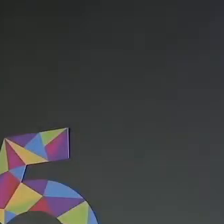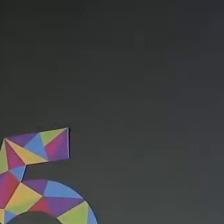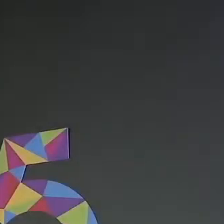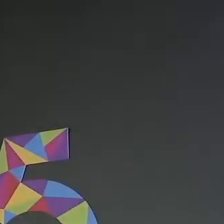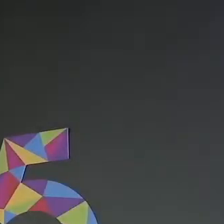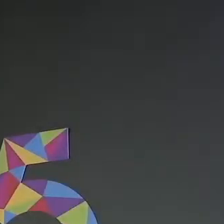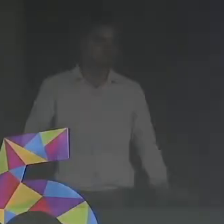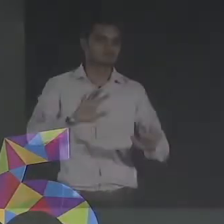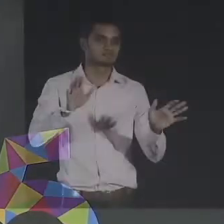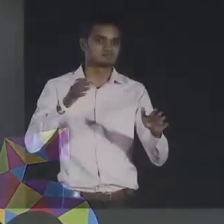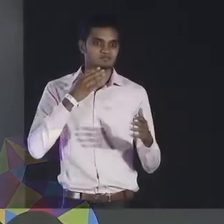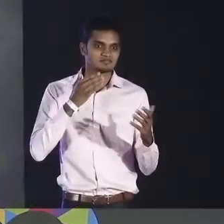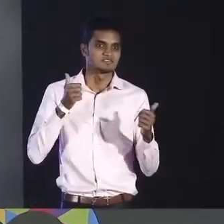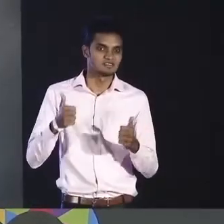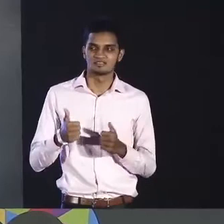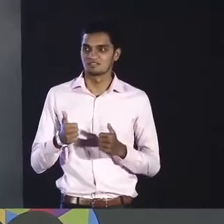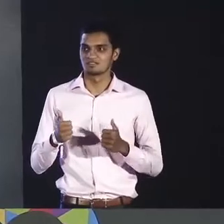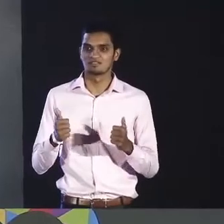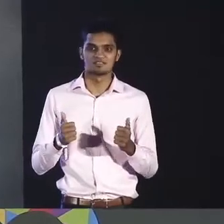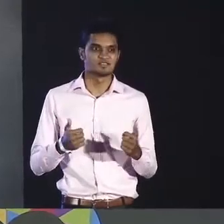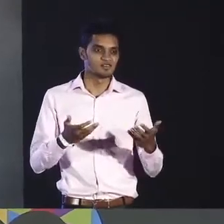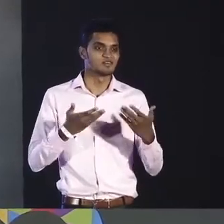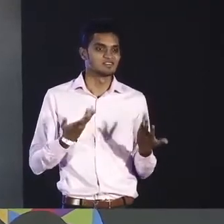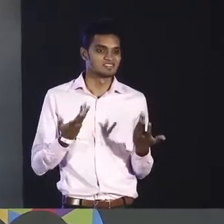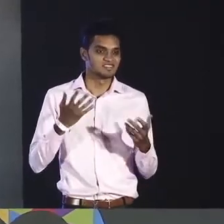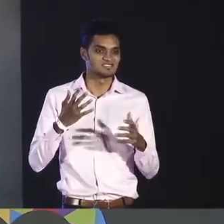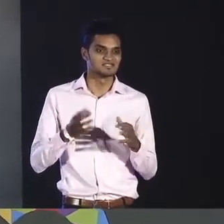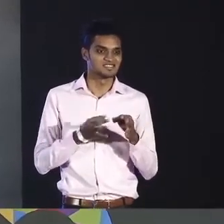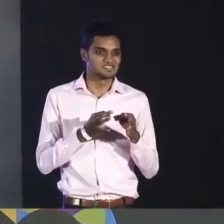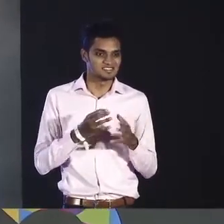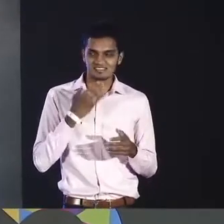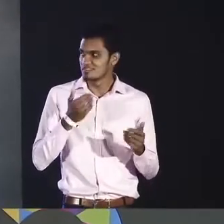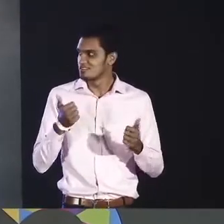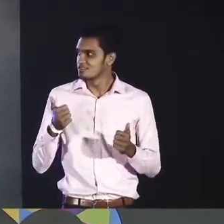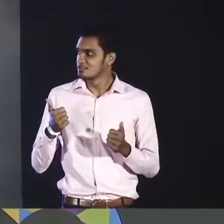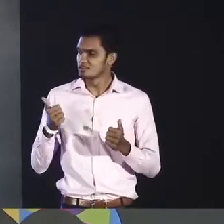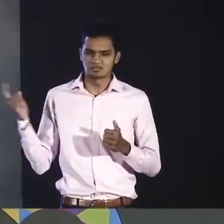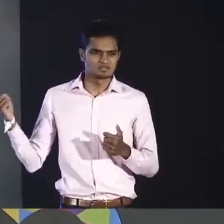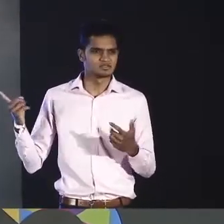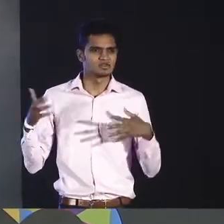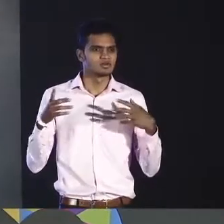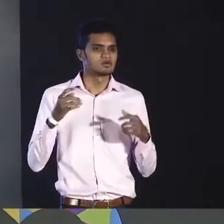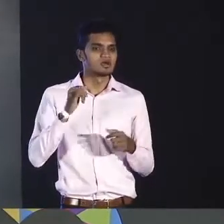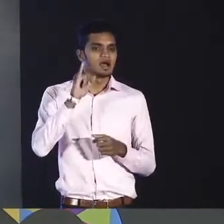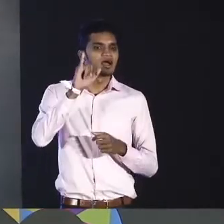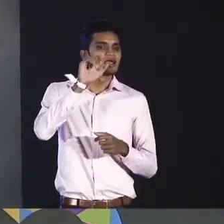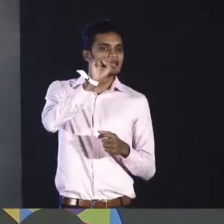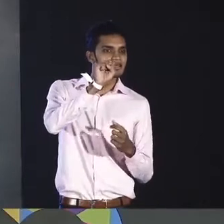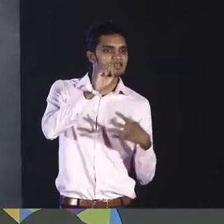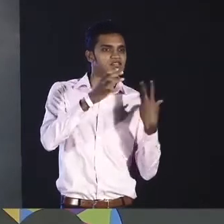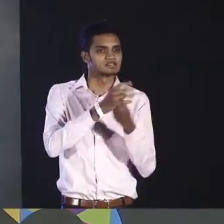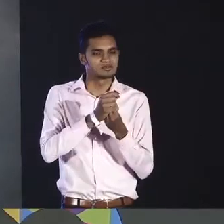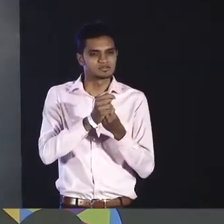Thank you, Jaydeep, for that wonderful introduction. I've been a part of the India Inclusion Summit